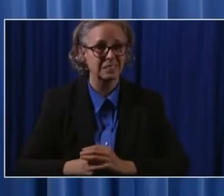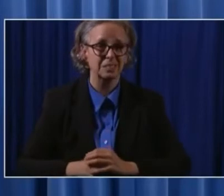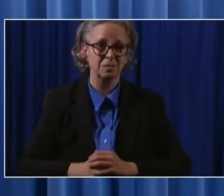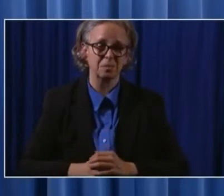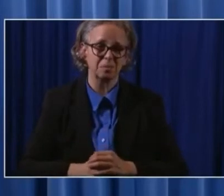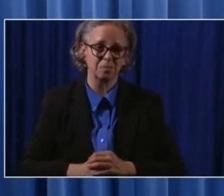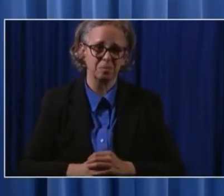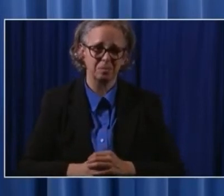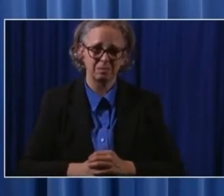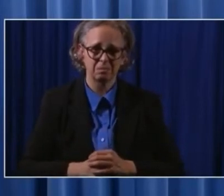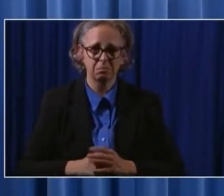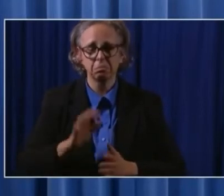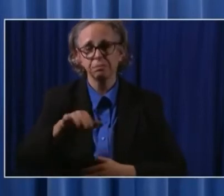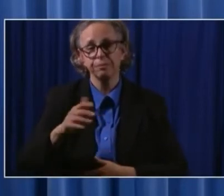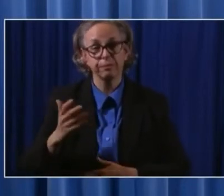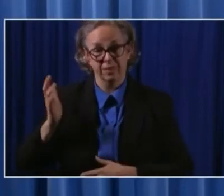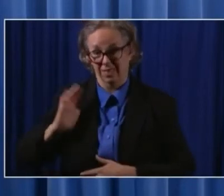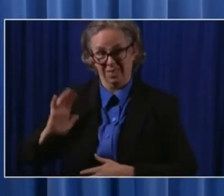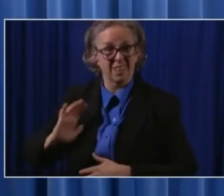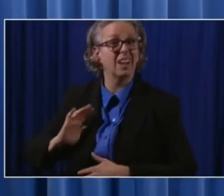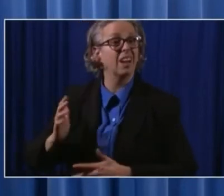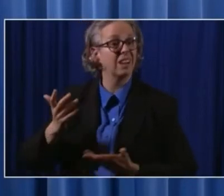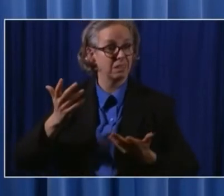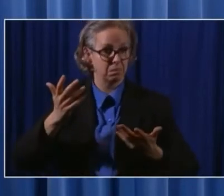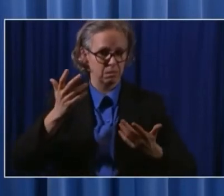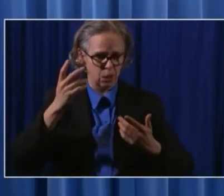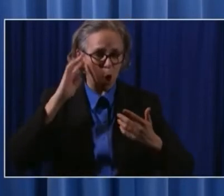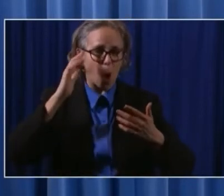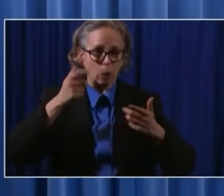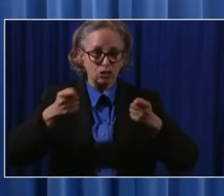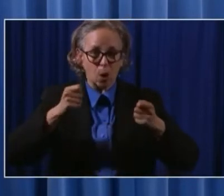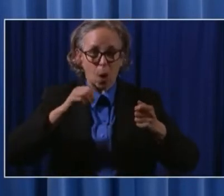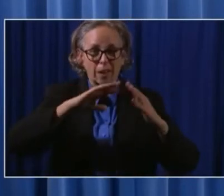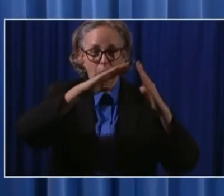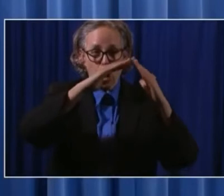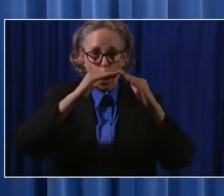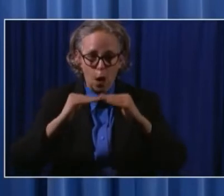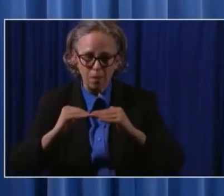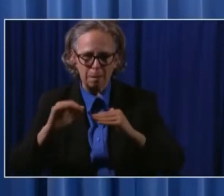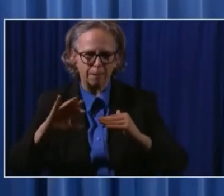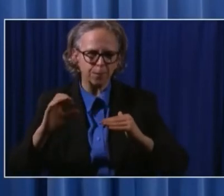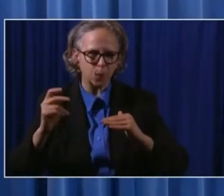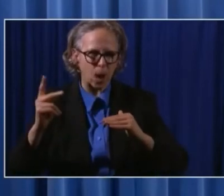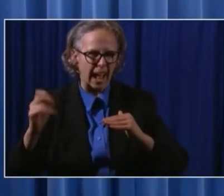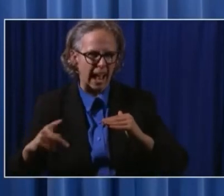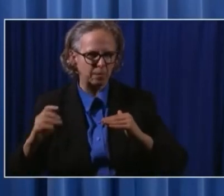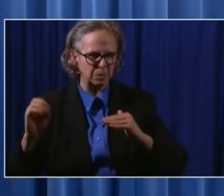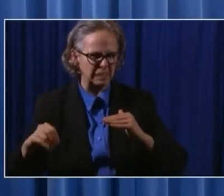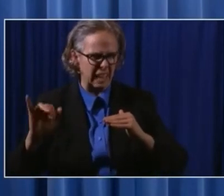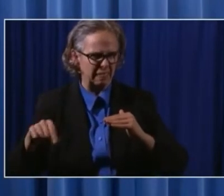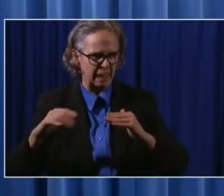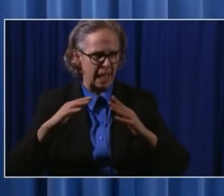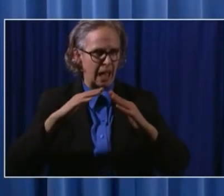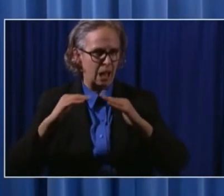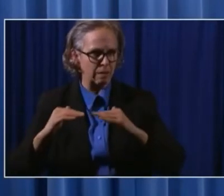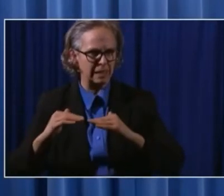and had this really more under control, we were at about 4.5% positivity. We are testing a lot more